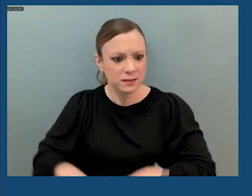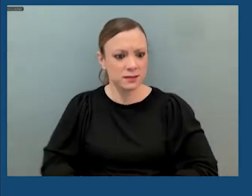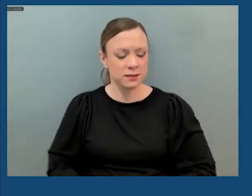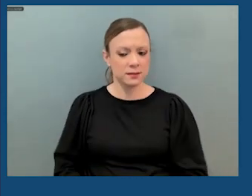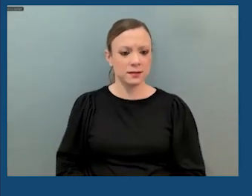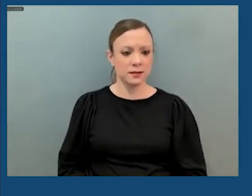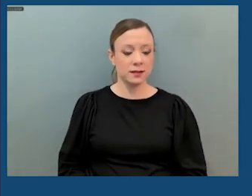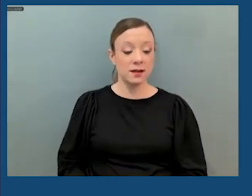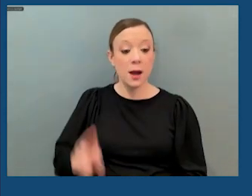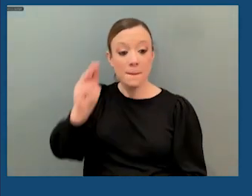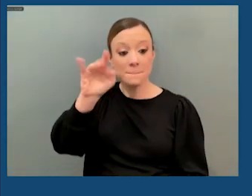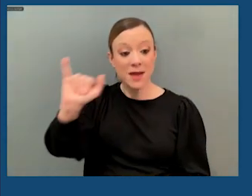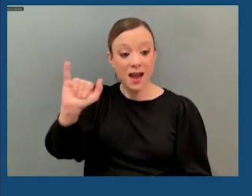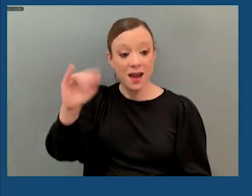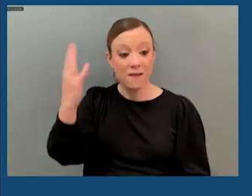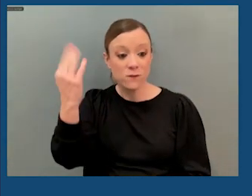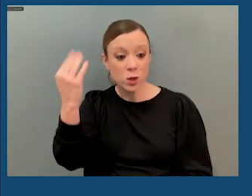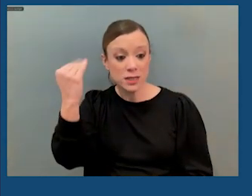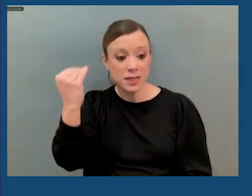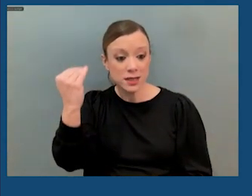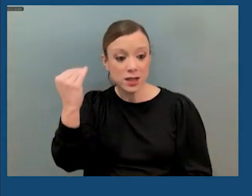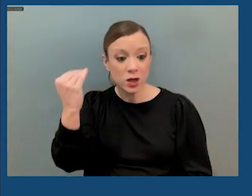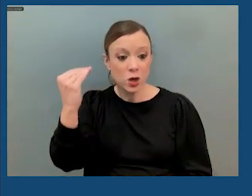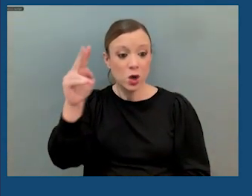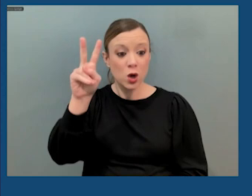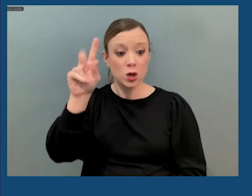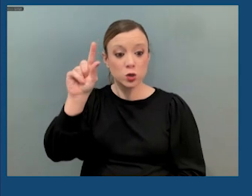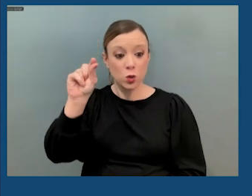May 14th, 2022.